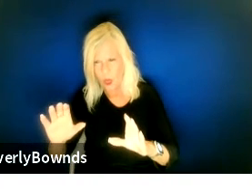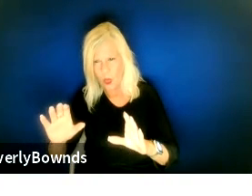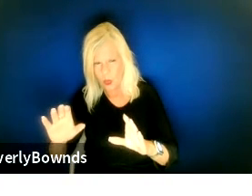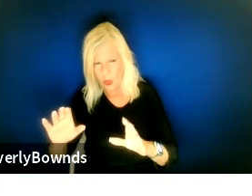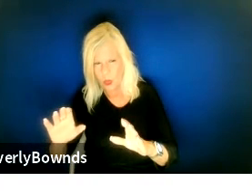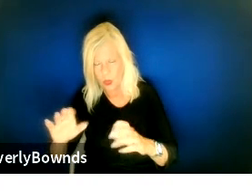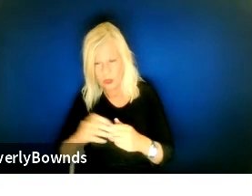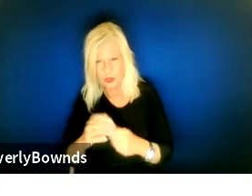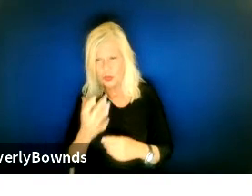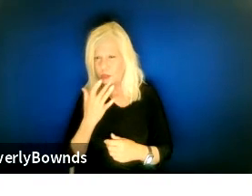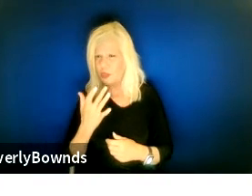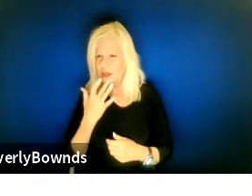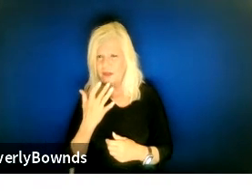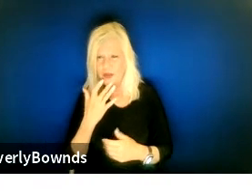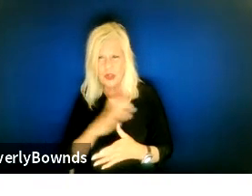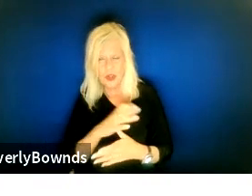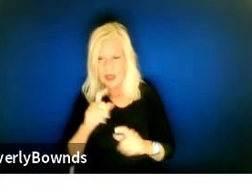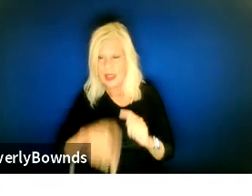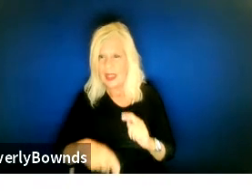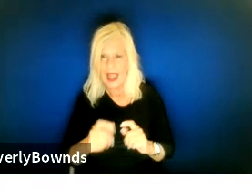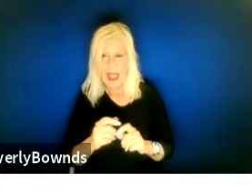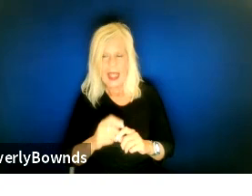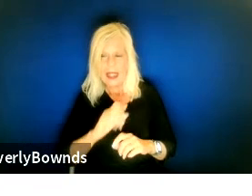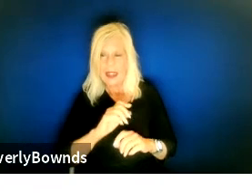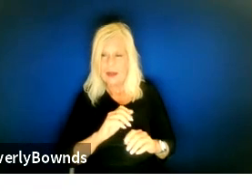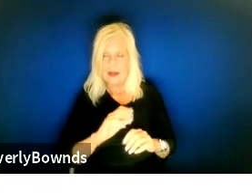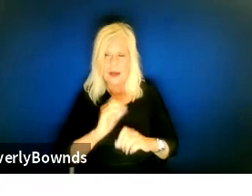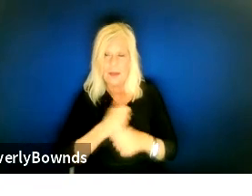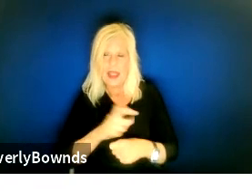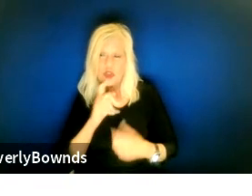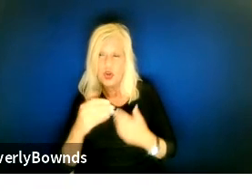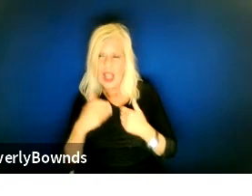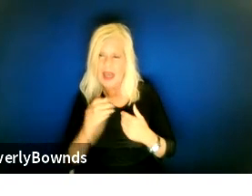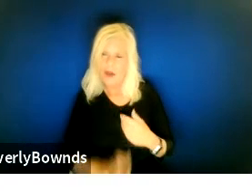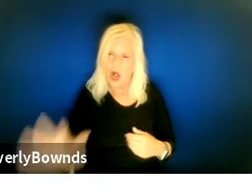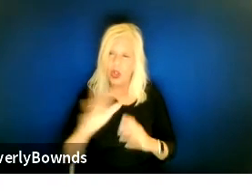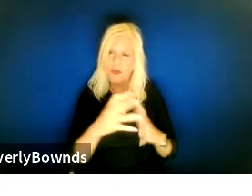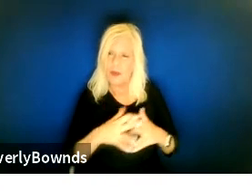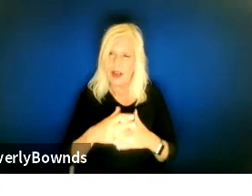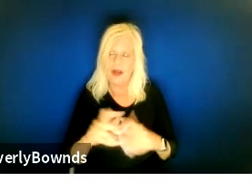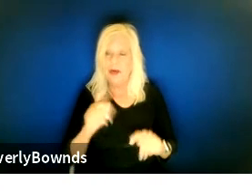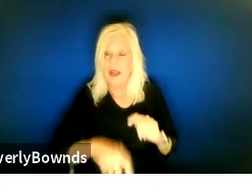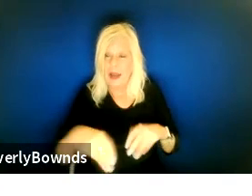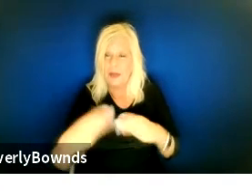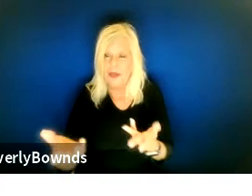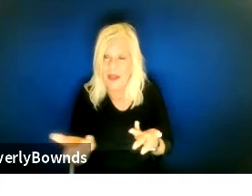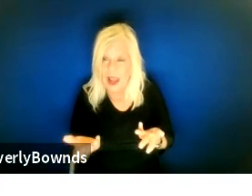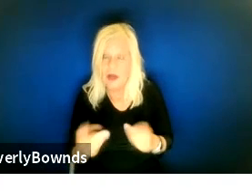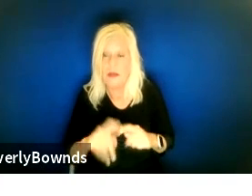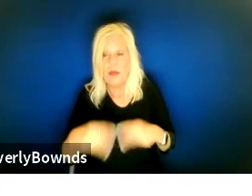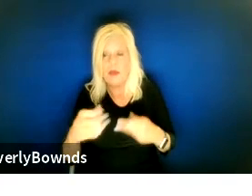make available a knowledge coach in every location across America. That's not what we are capable of. But we can provide